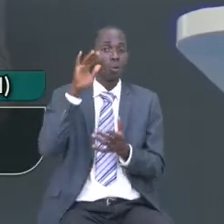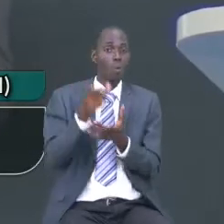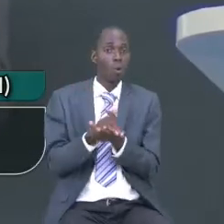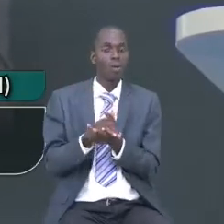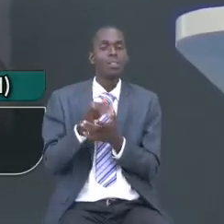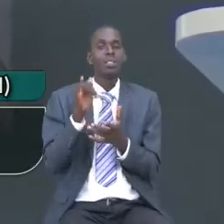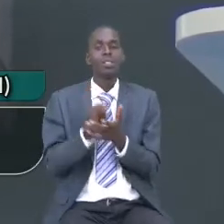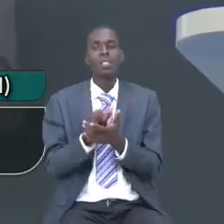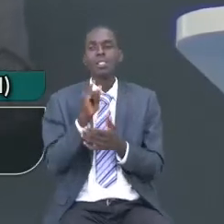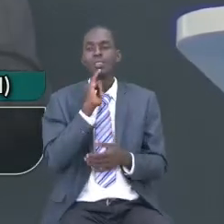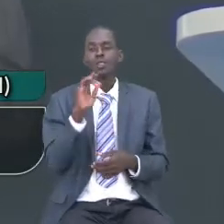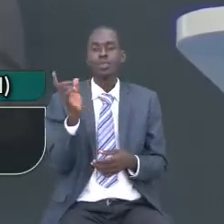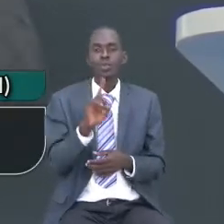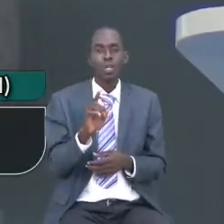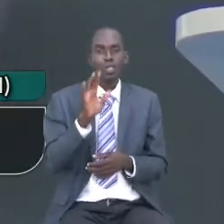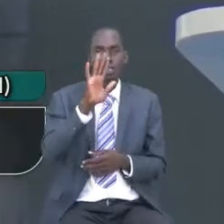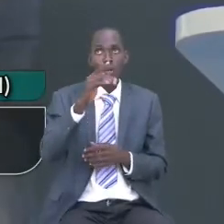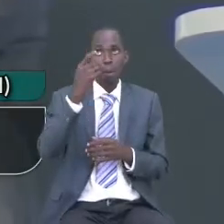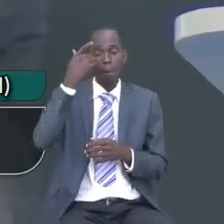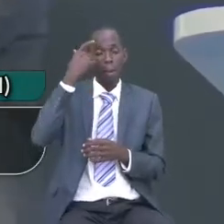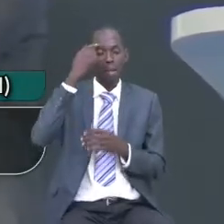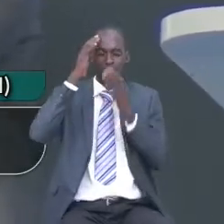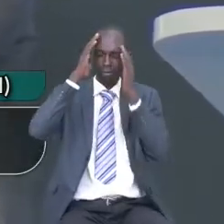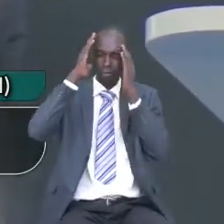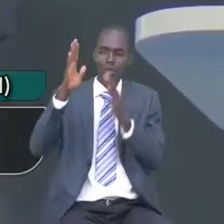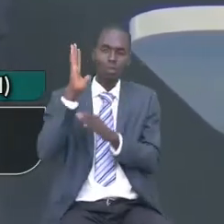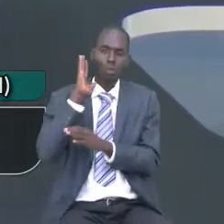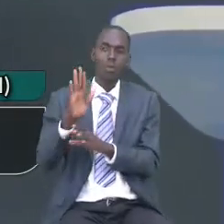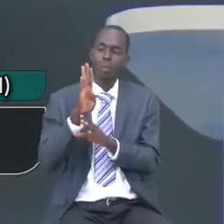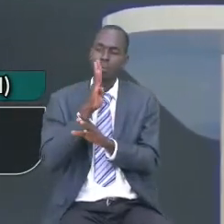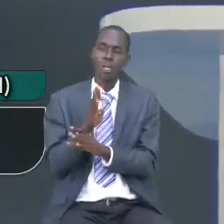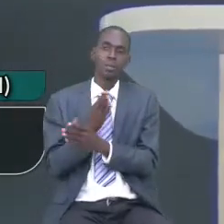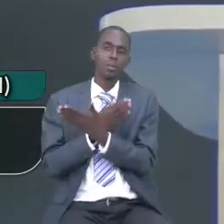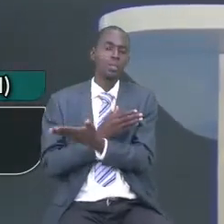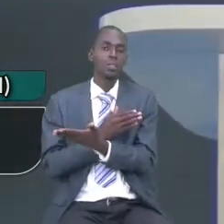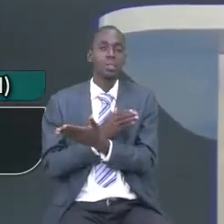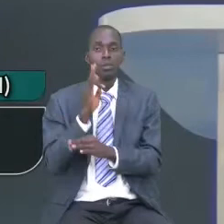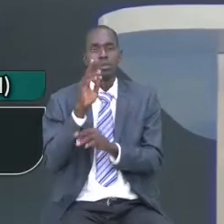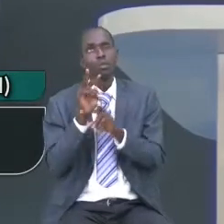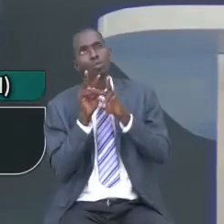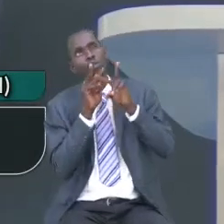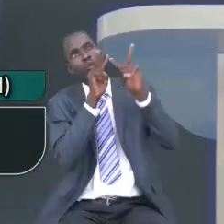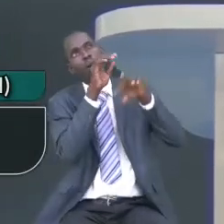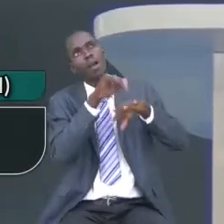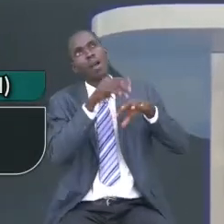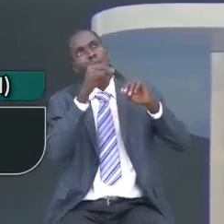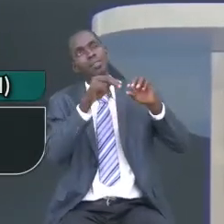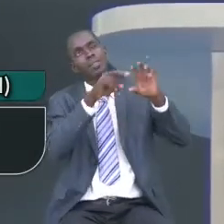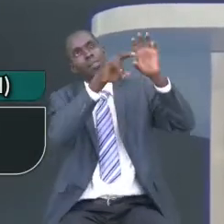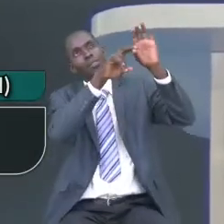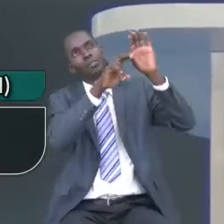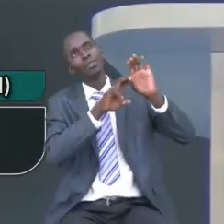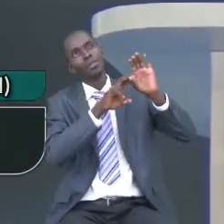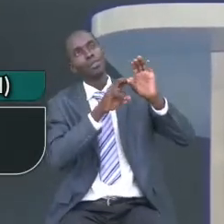your intention will go. If you're looking at the throne, and you're looking at the